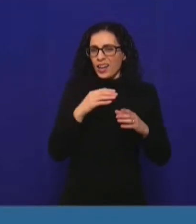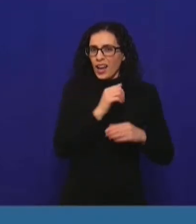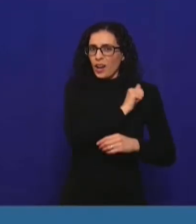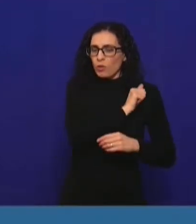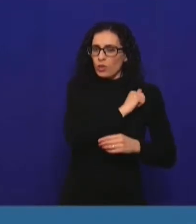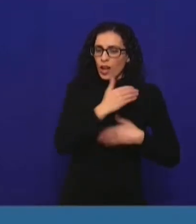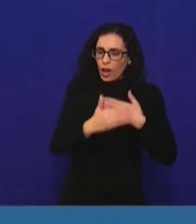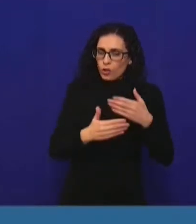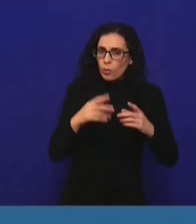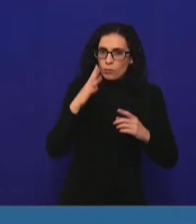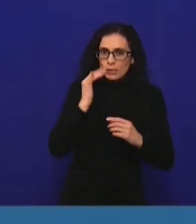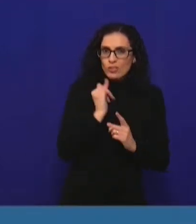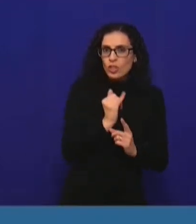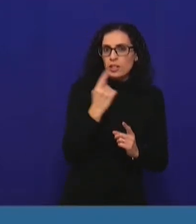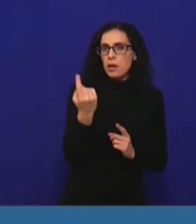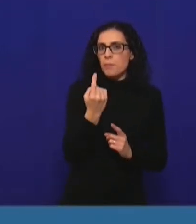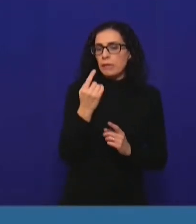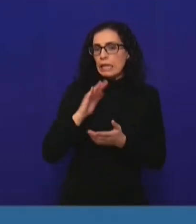tal-COVID. Grazzi.